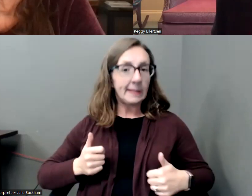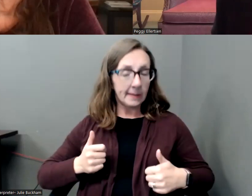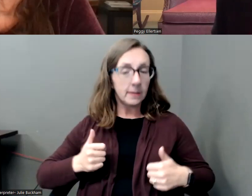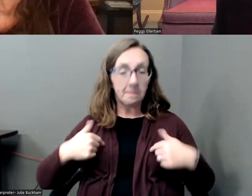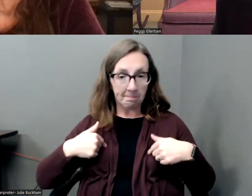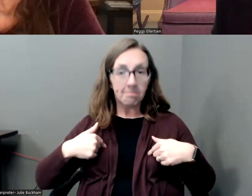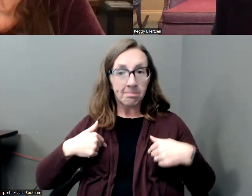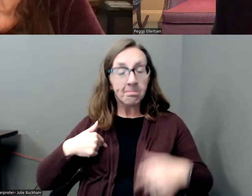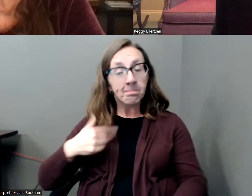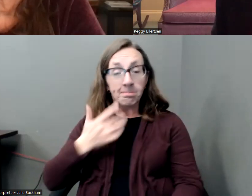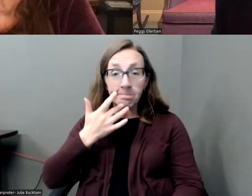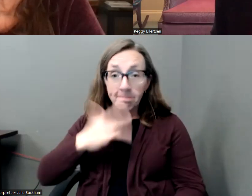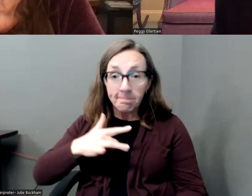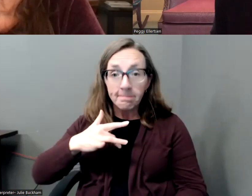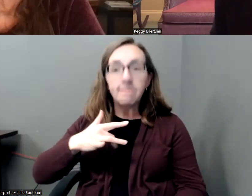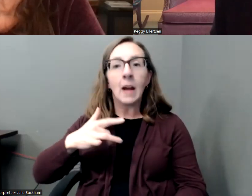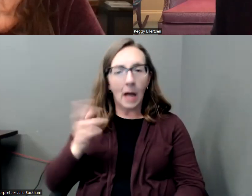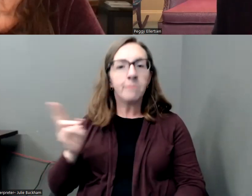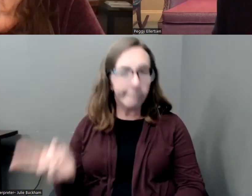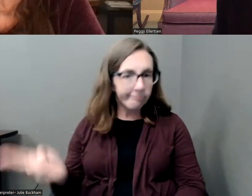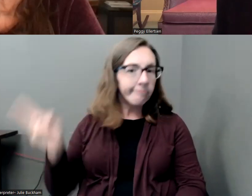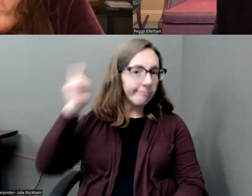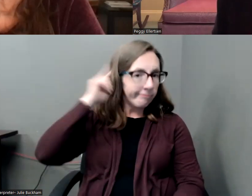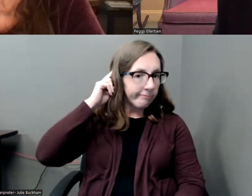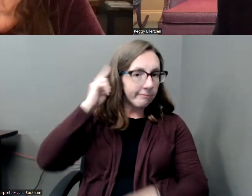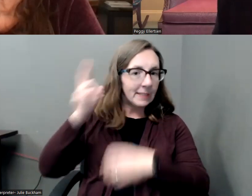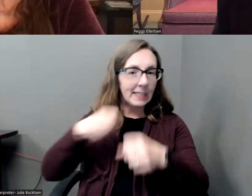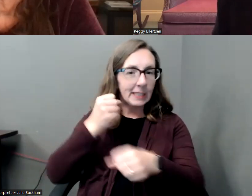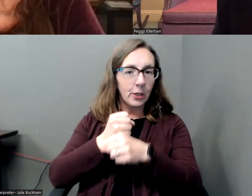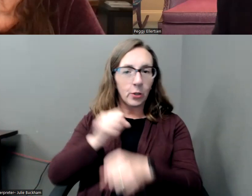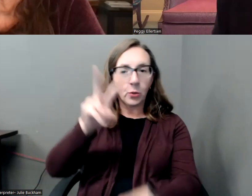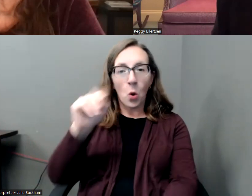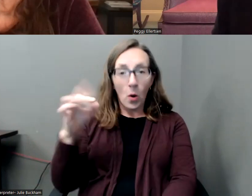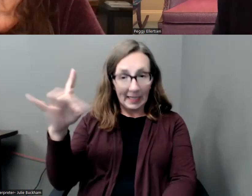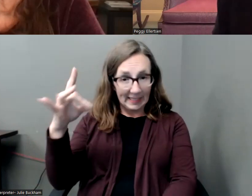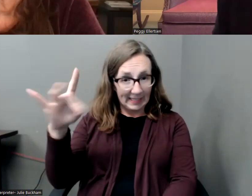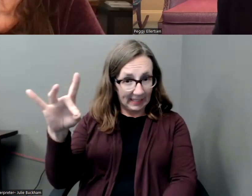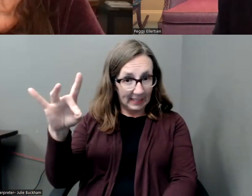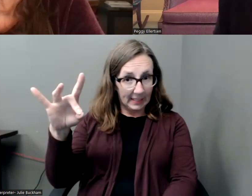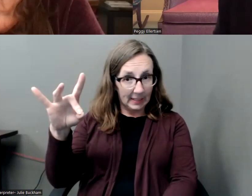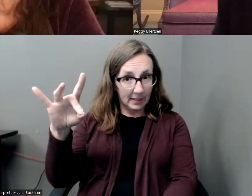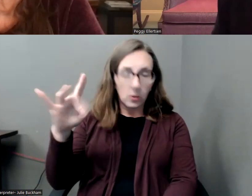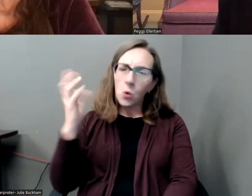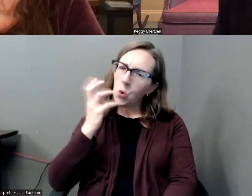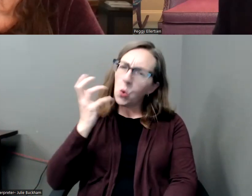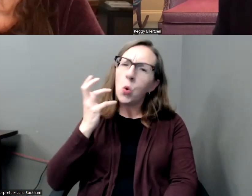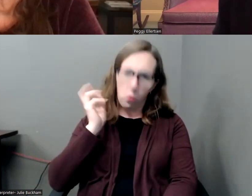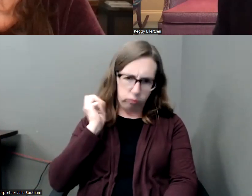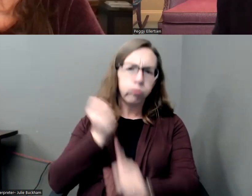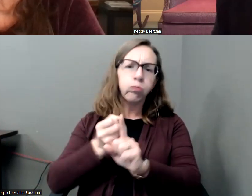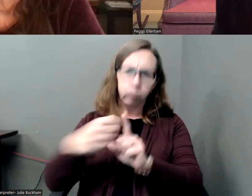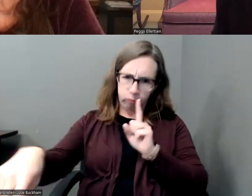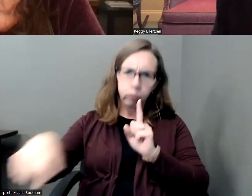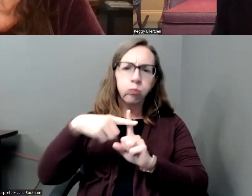enough to be able to get a cochlear implant in 2018, which has been a real game changer, along with